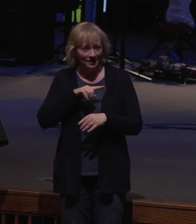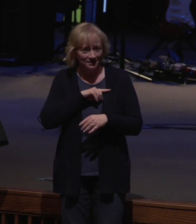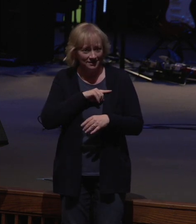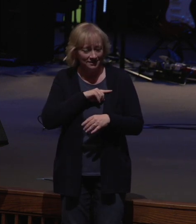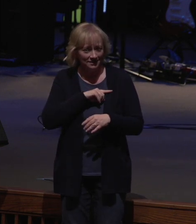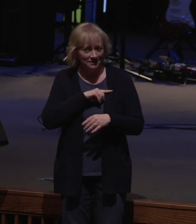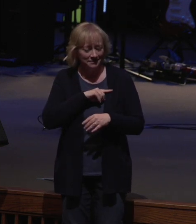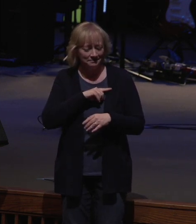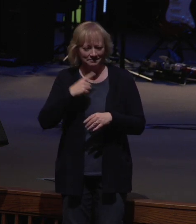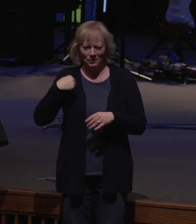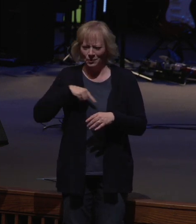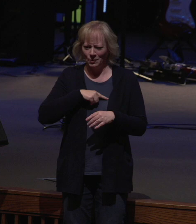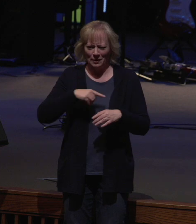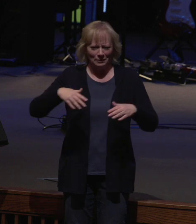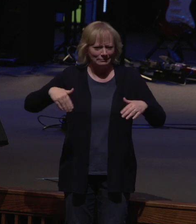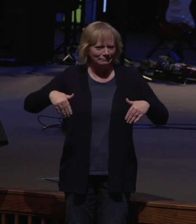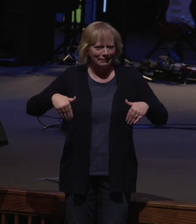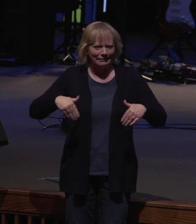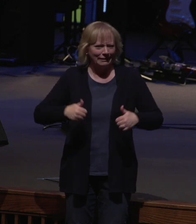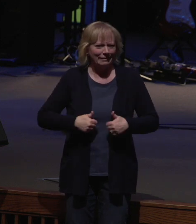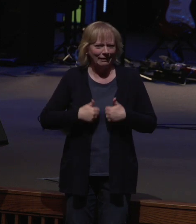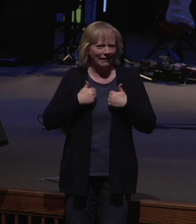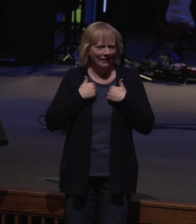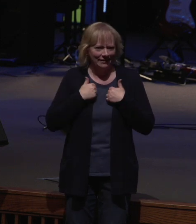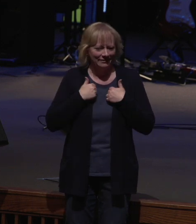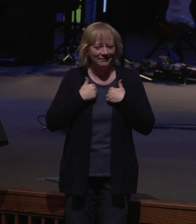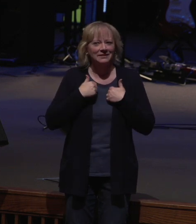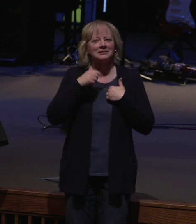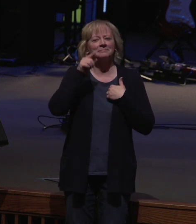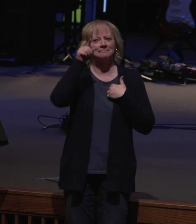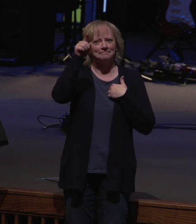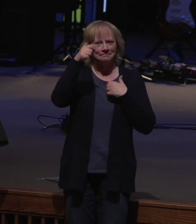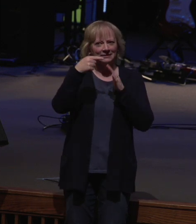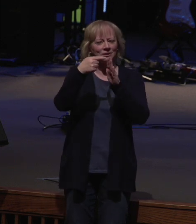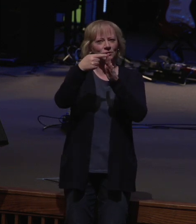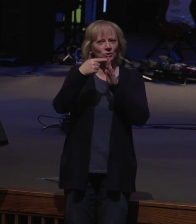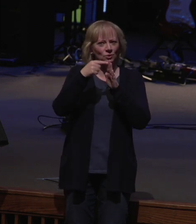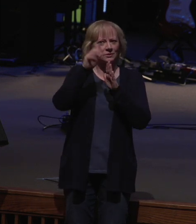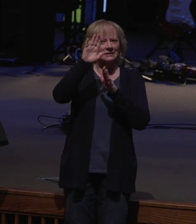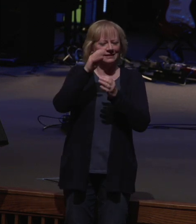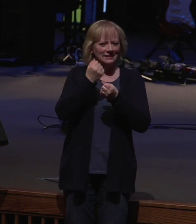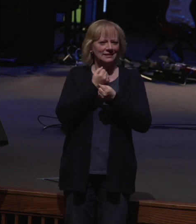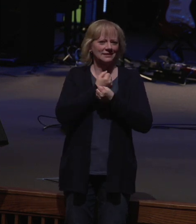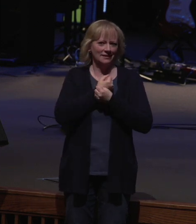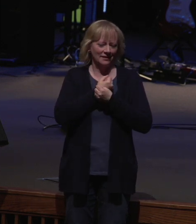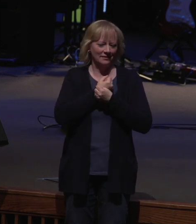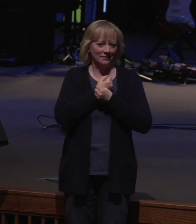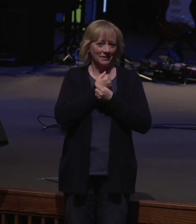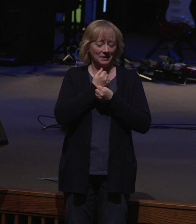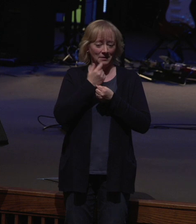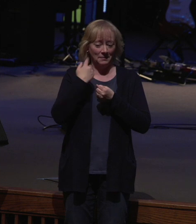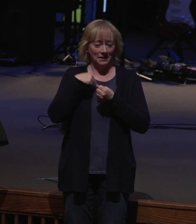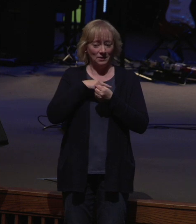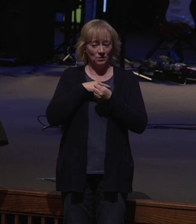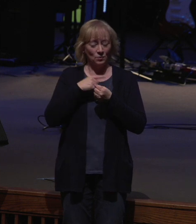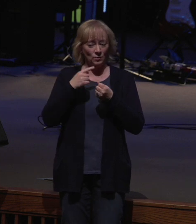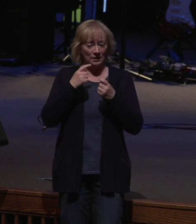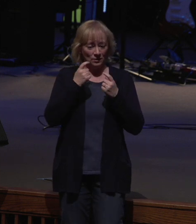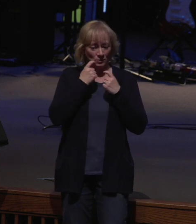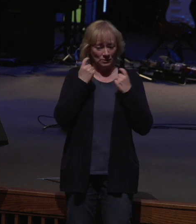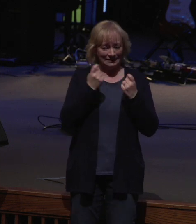we were not even alive. He demonstrated his love for us in that while we were yet still